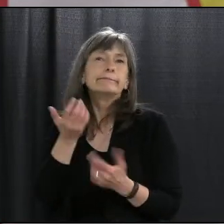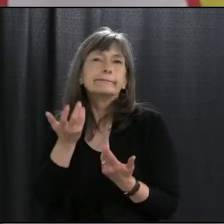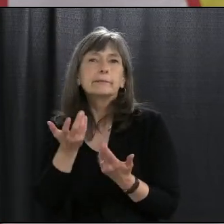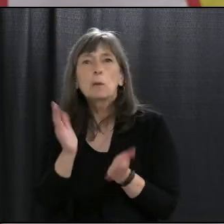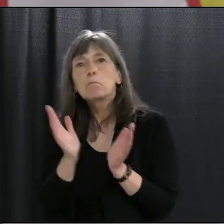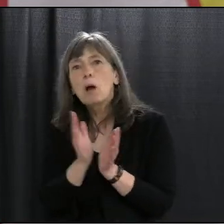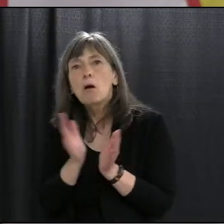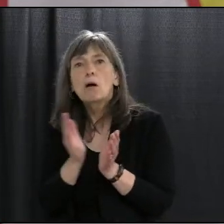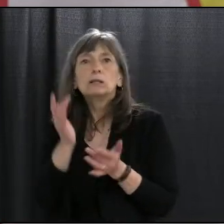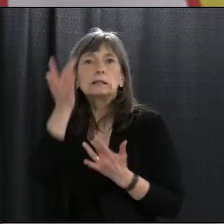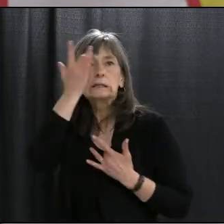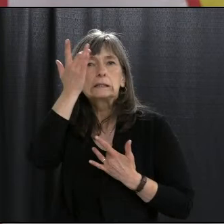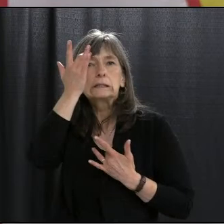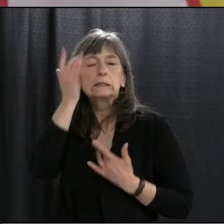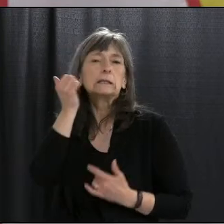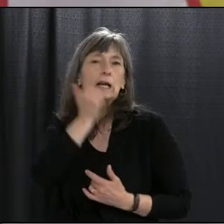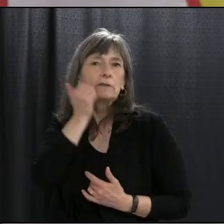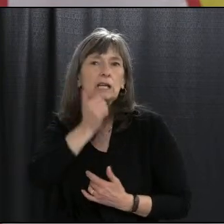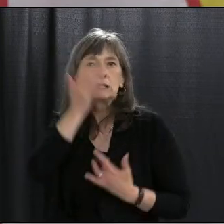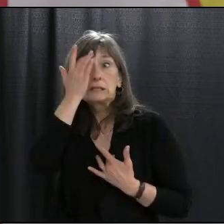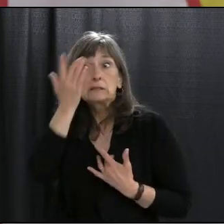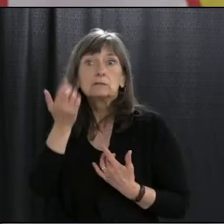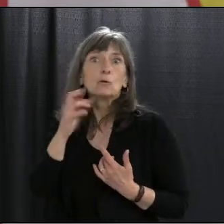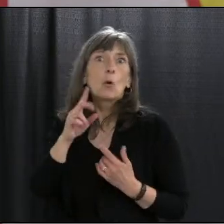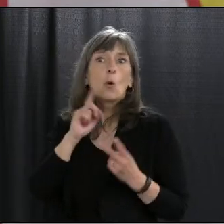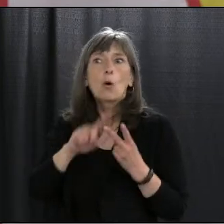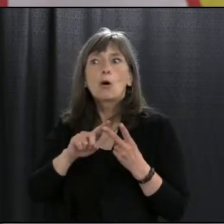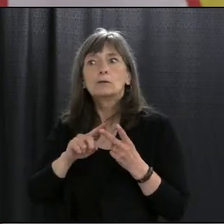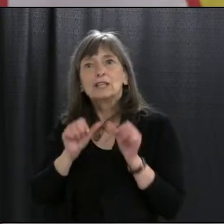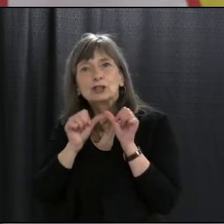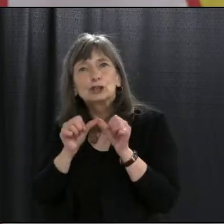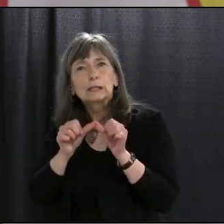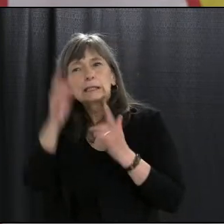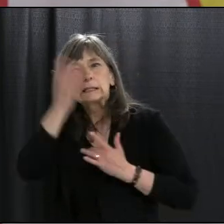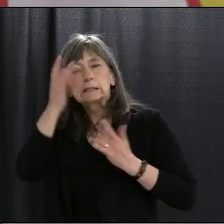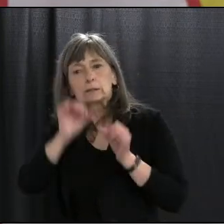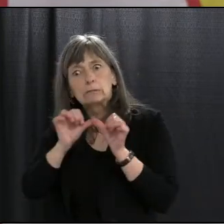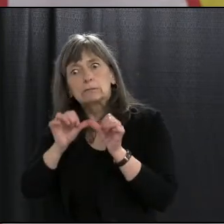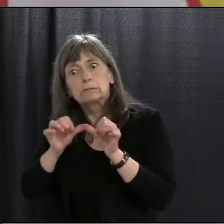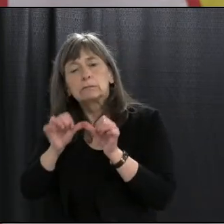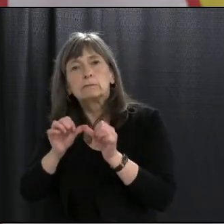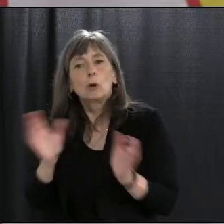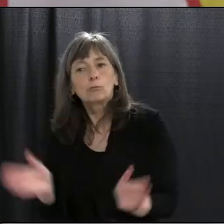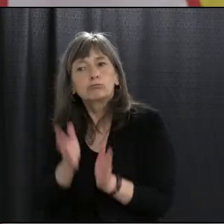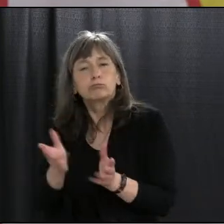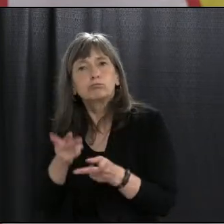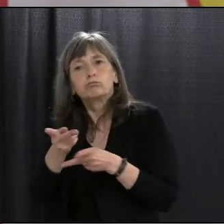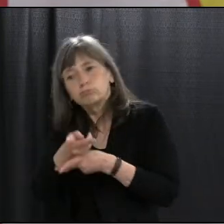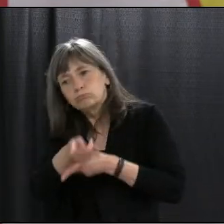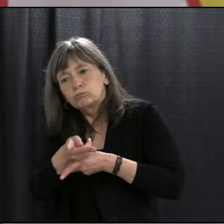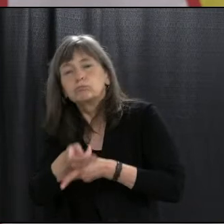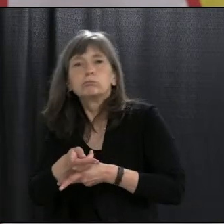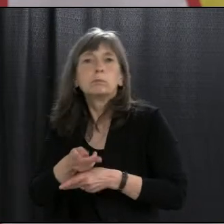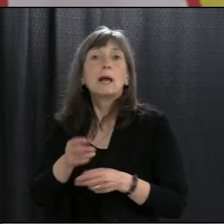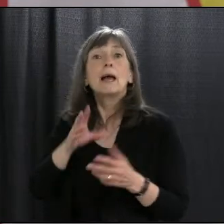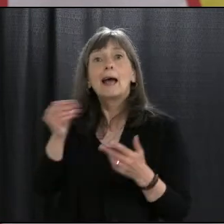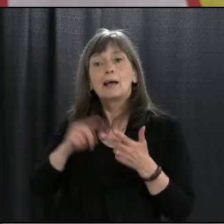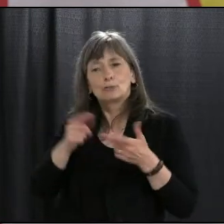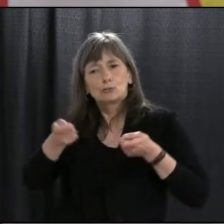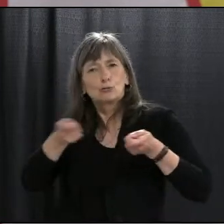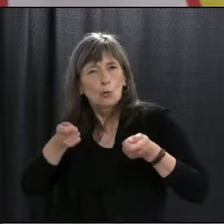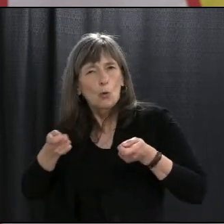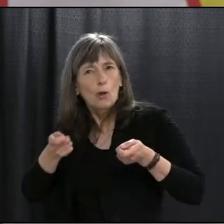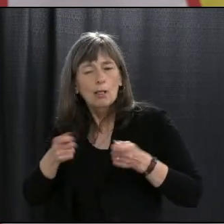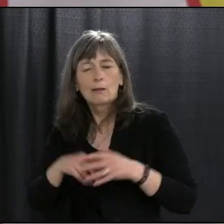ailments, educate and promote awareness of chronic diseases and management, as well as